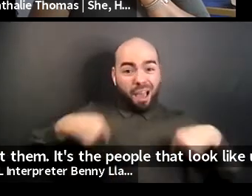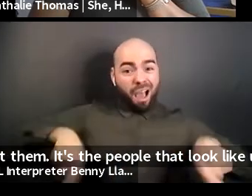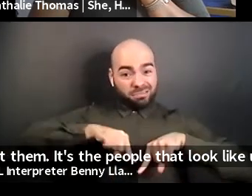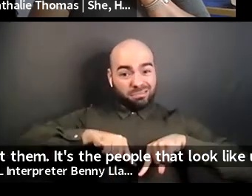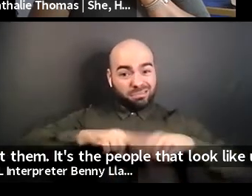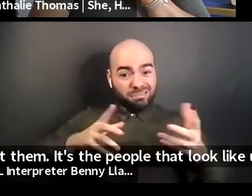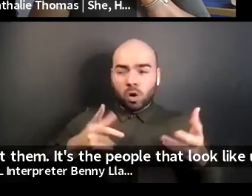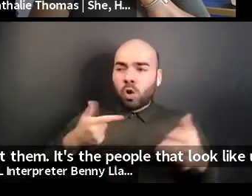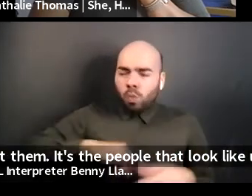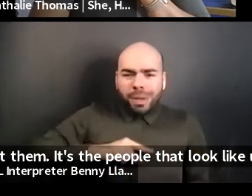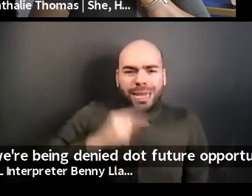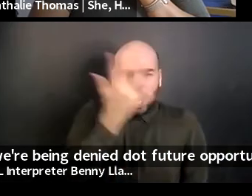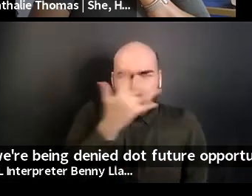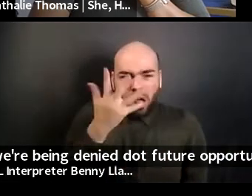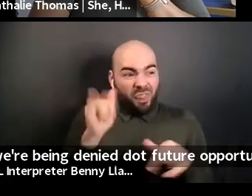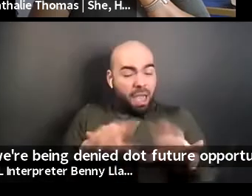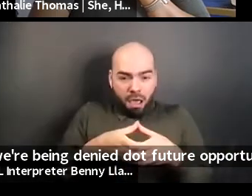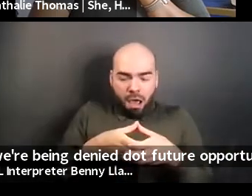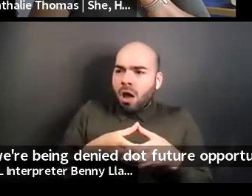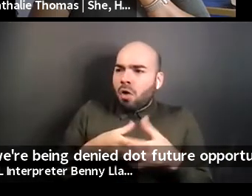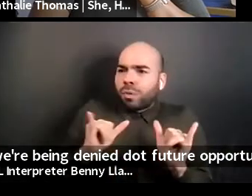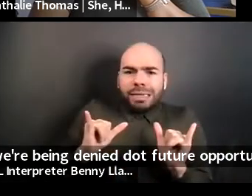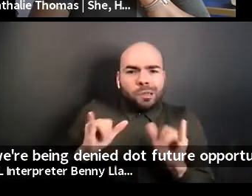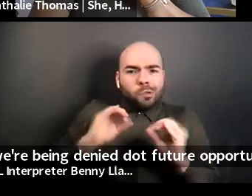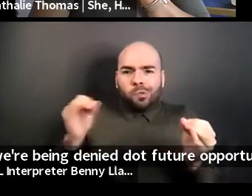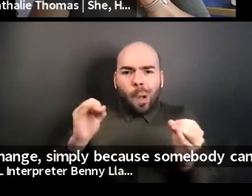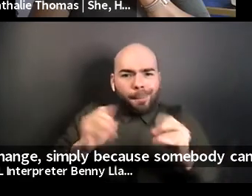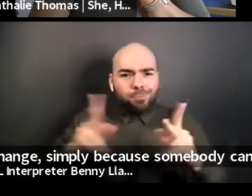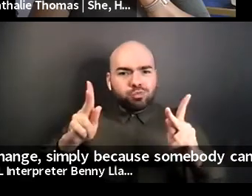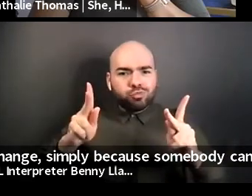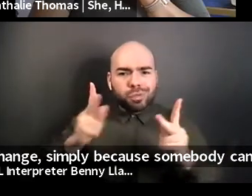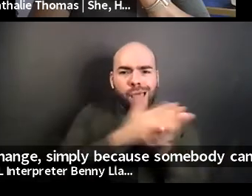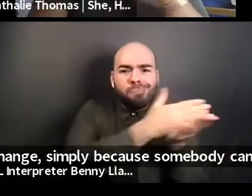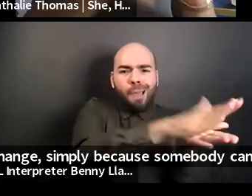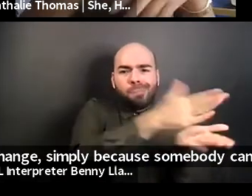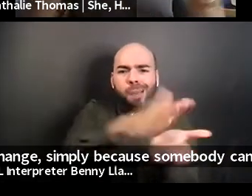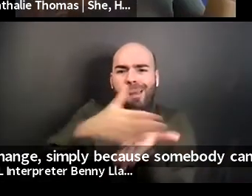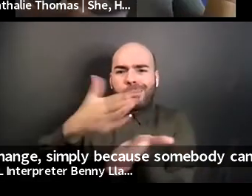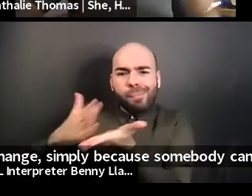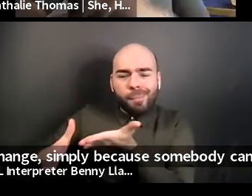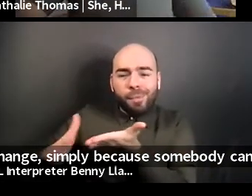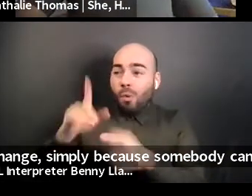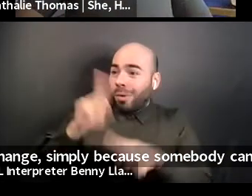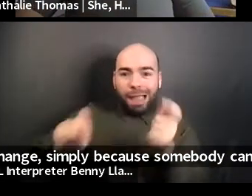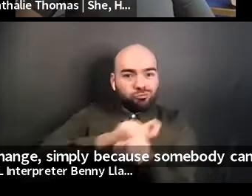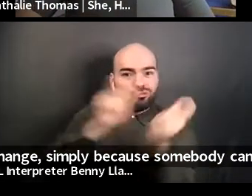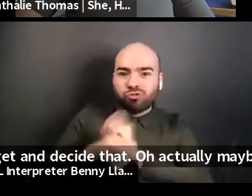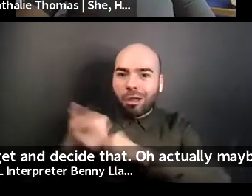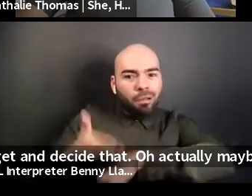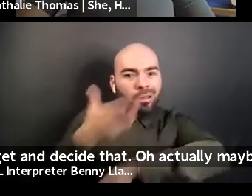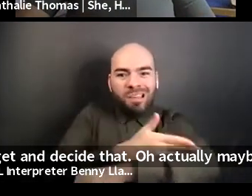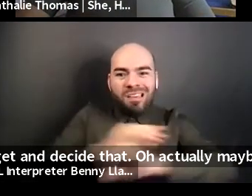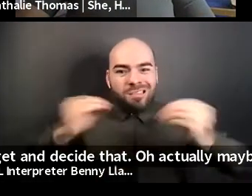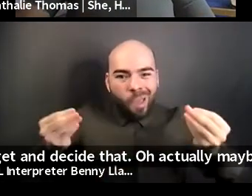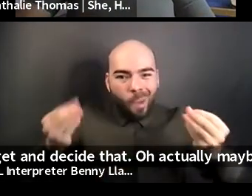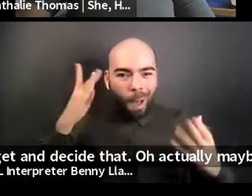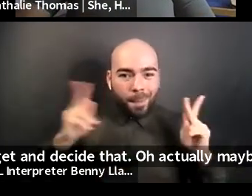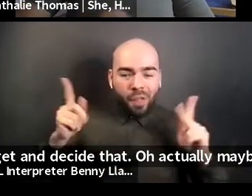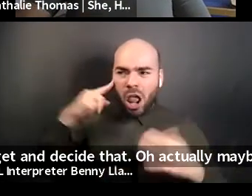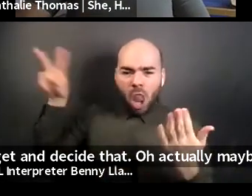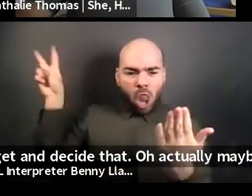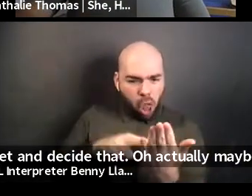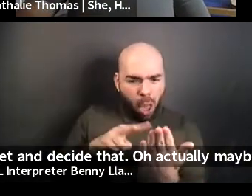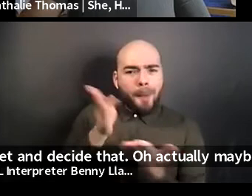for change simply because somebody can't look at a budget and decide like, oh, actually maybe like, do you know, like as a